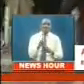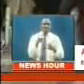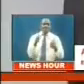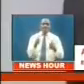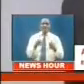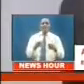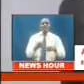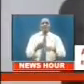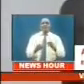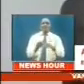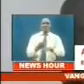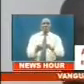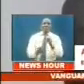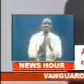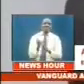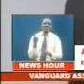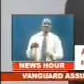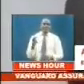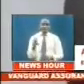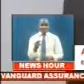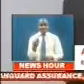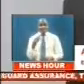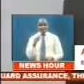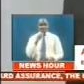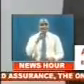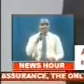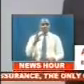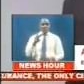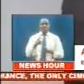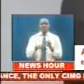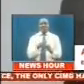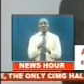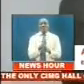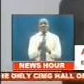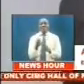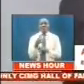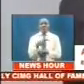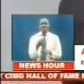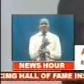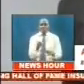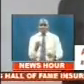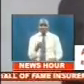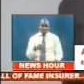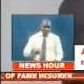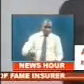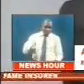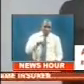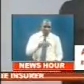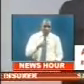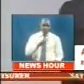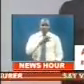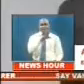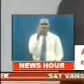this far. 54 years Independence Day, I think we are all African